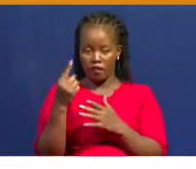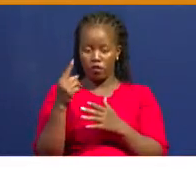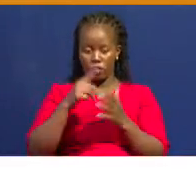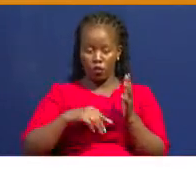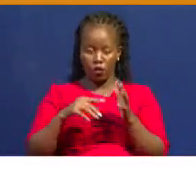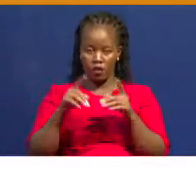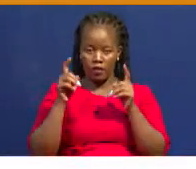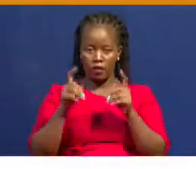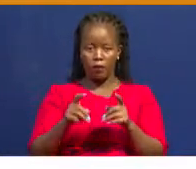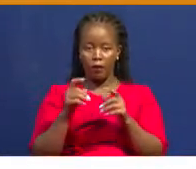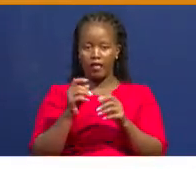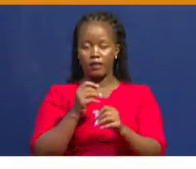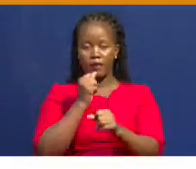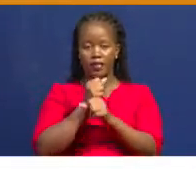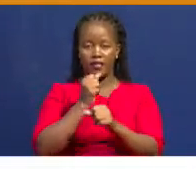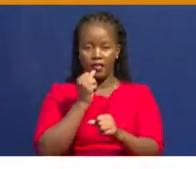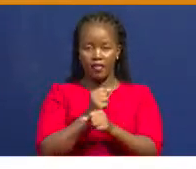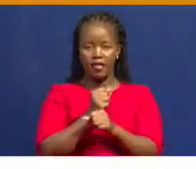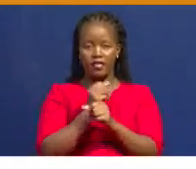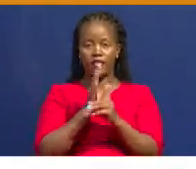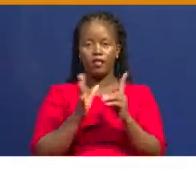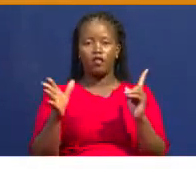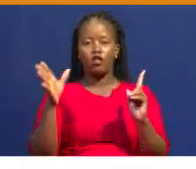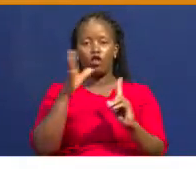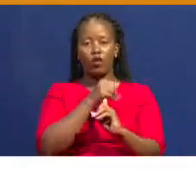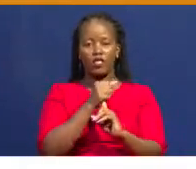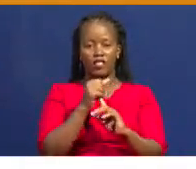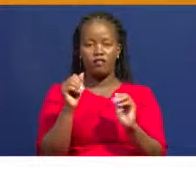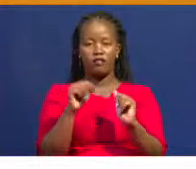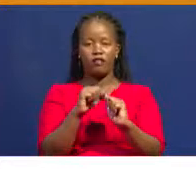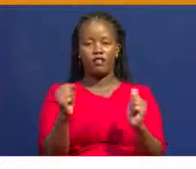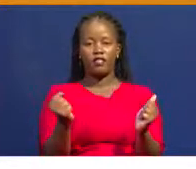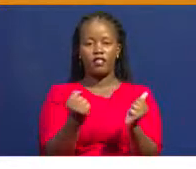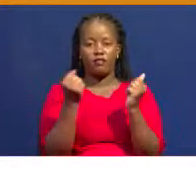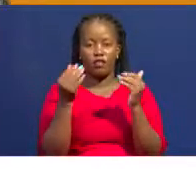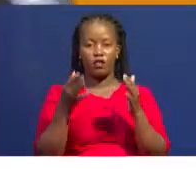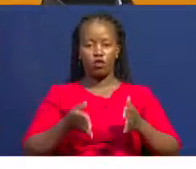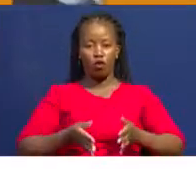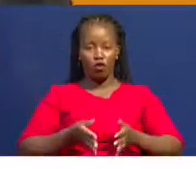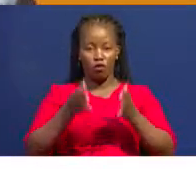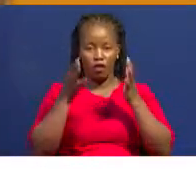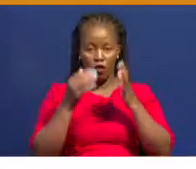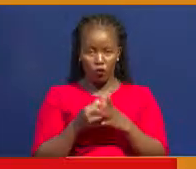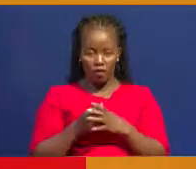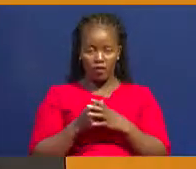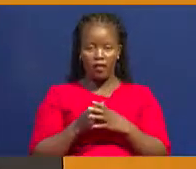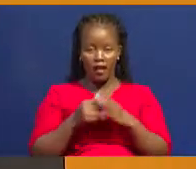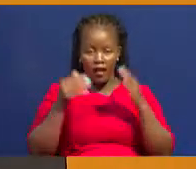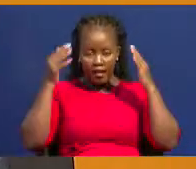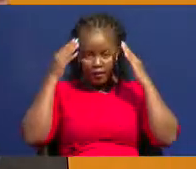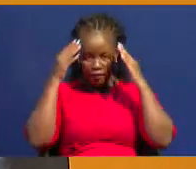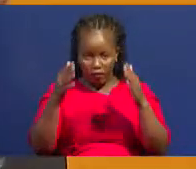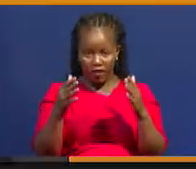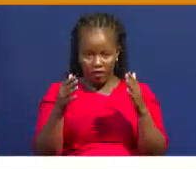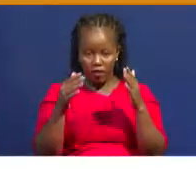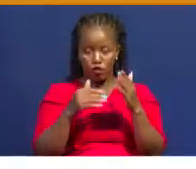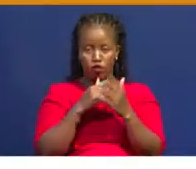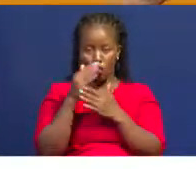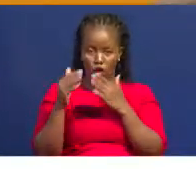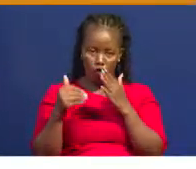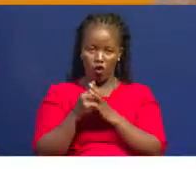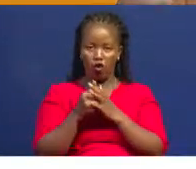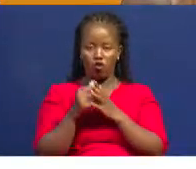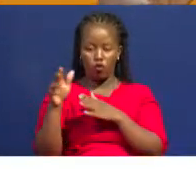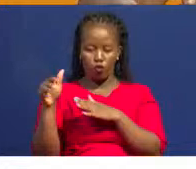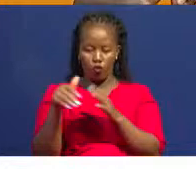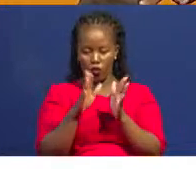country to achieve safety on our roads. It looks at all the pillars on road safety.